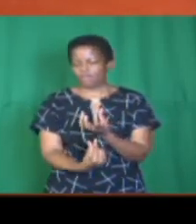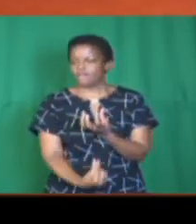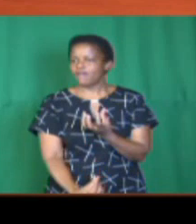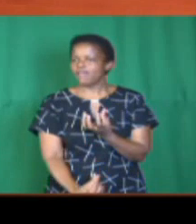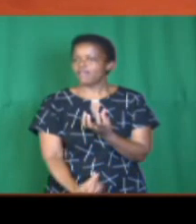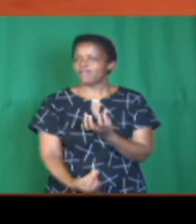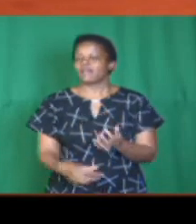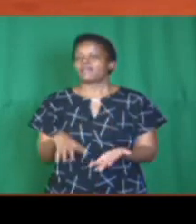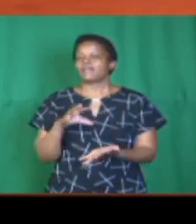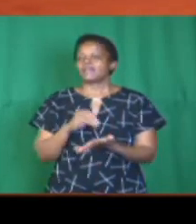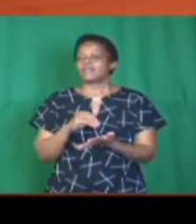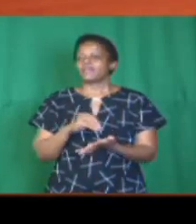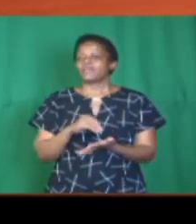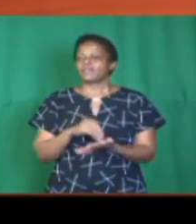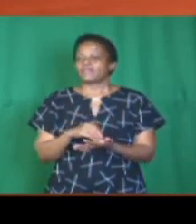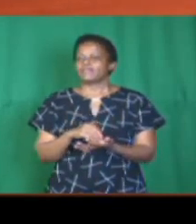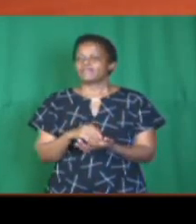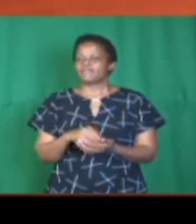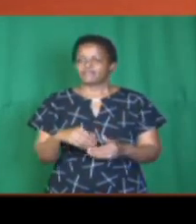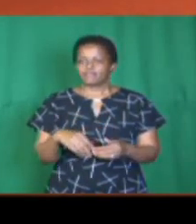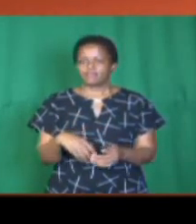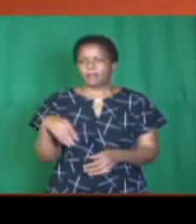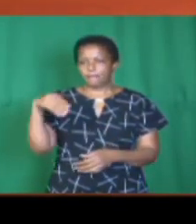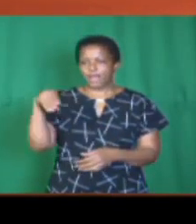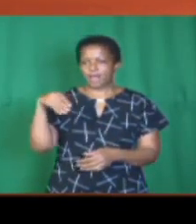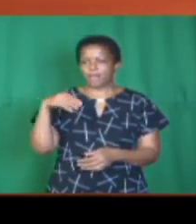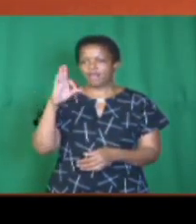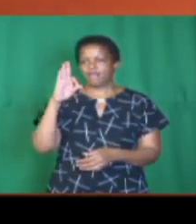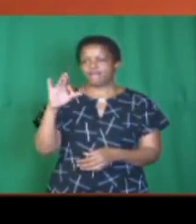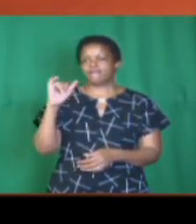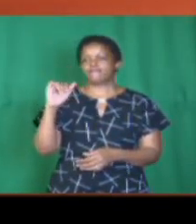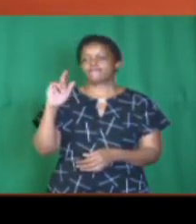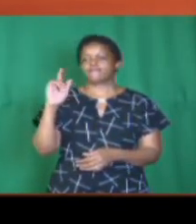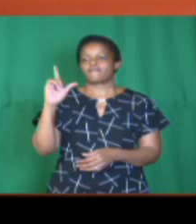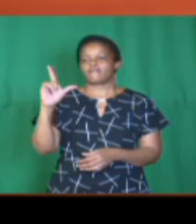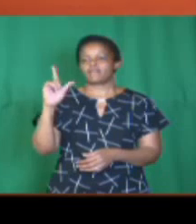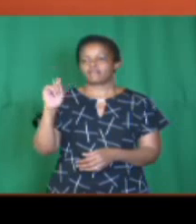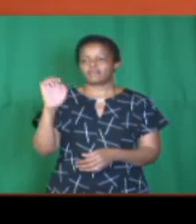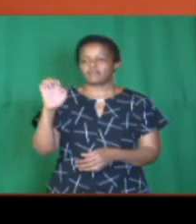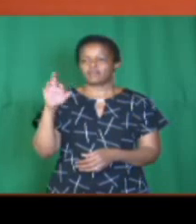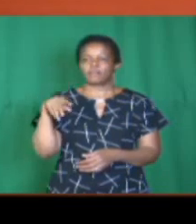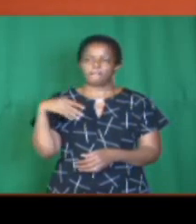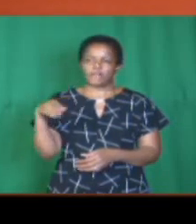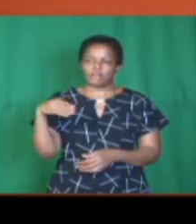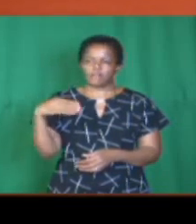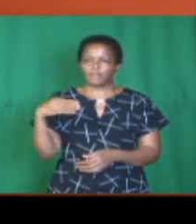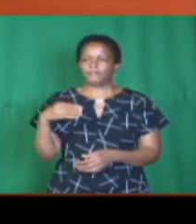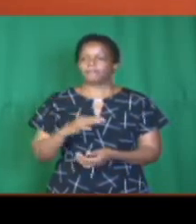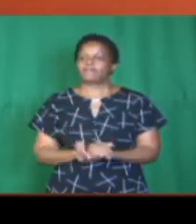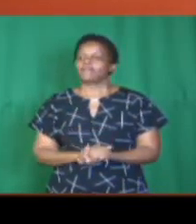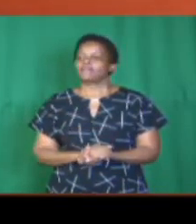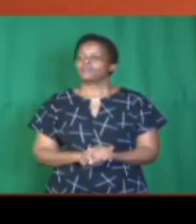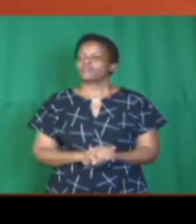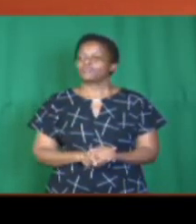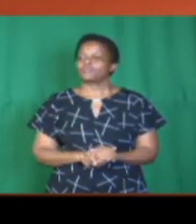then we also have the filter paper, dear learners. which is also used. And then